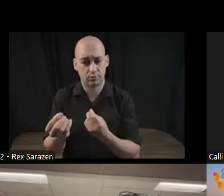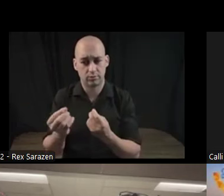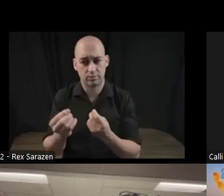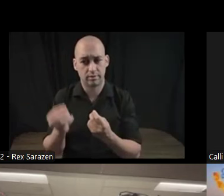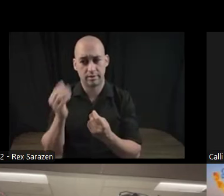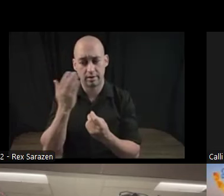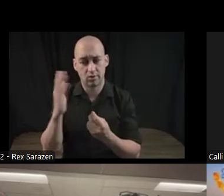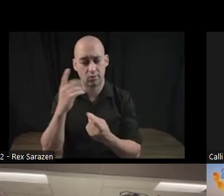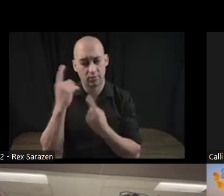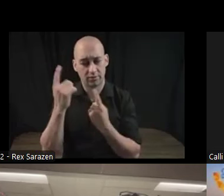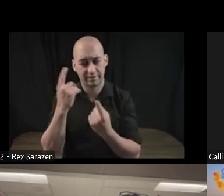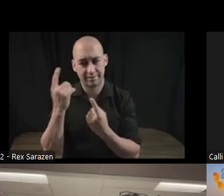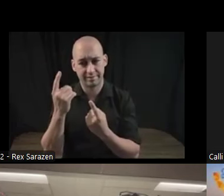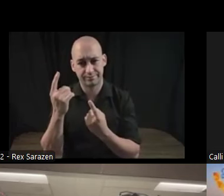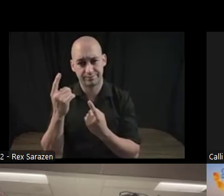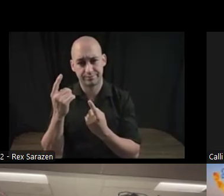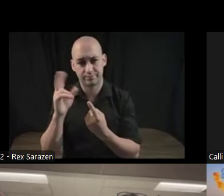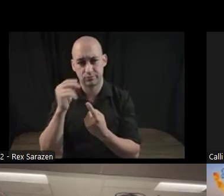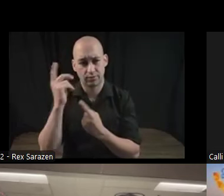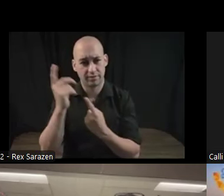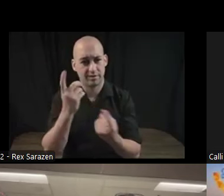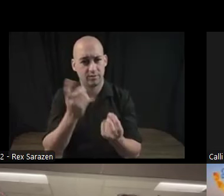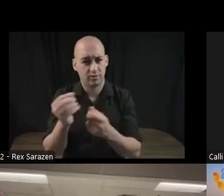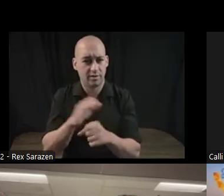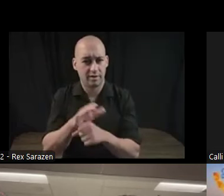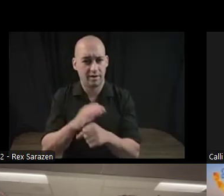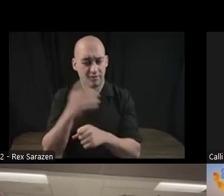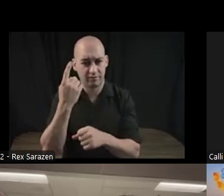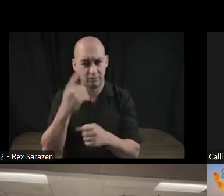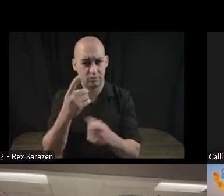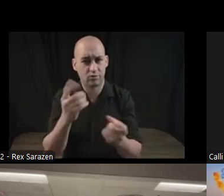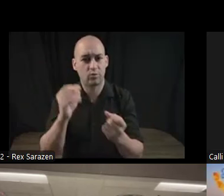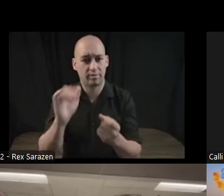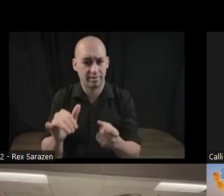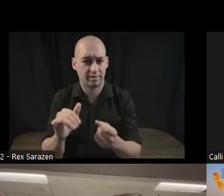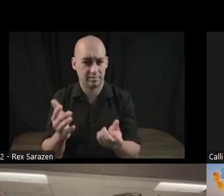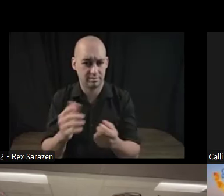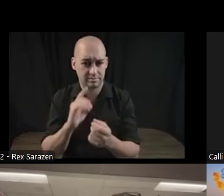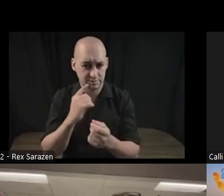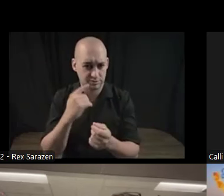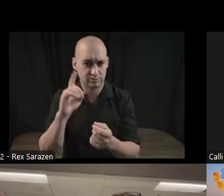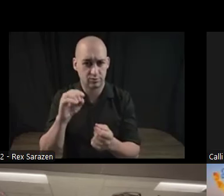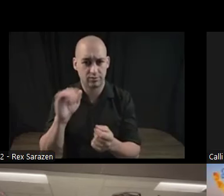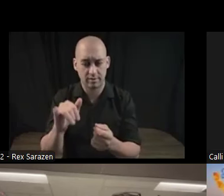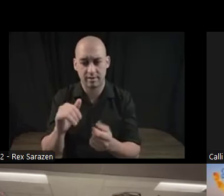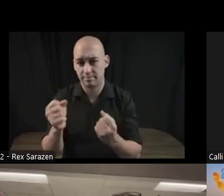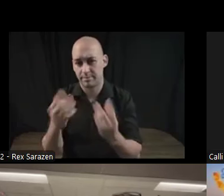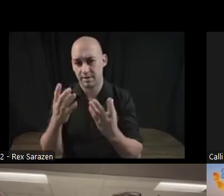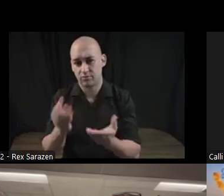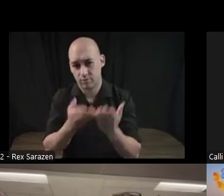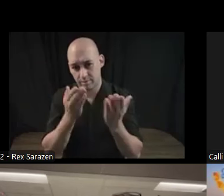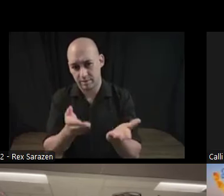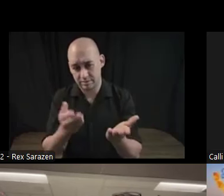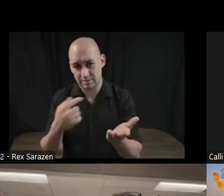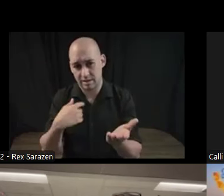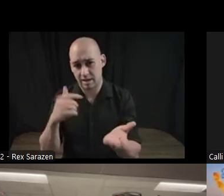we have done enough to intentionally do that. We have a lot of recommendations. I'm a physician, so